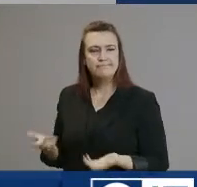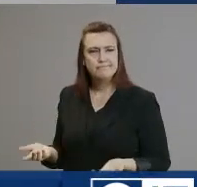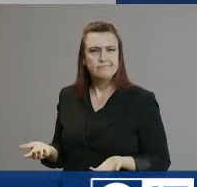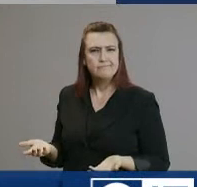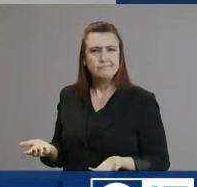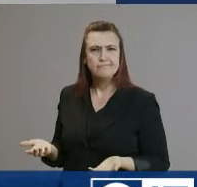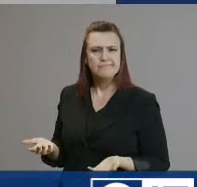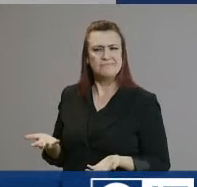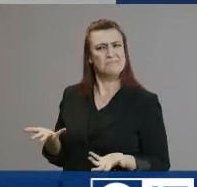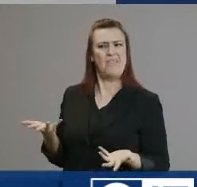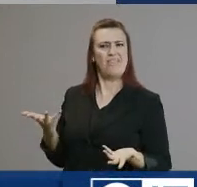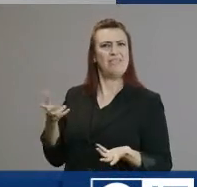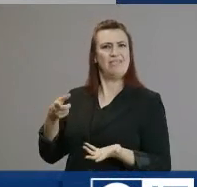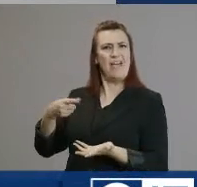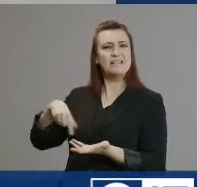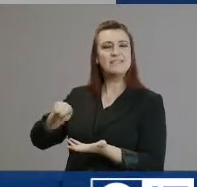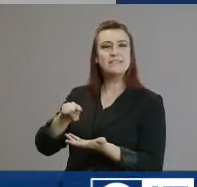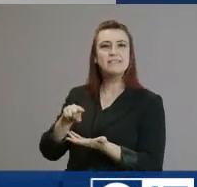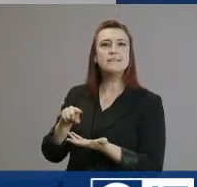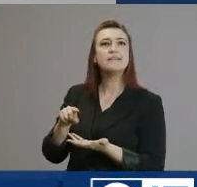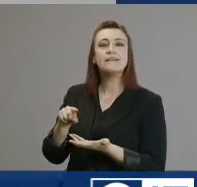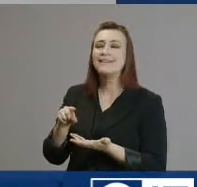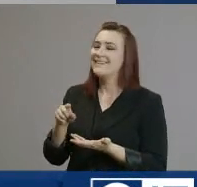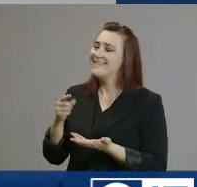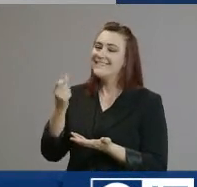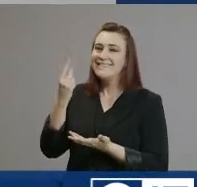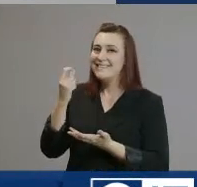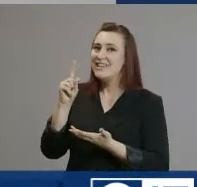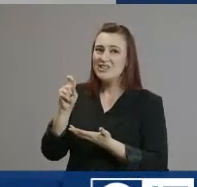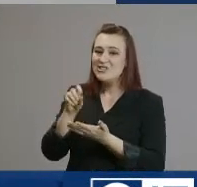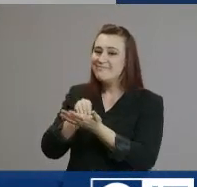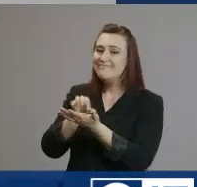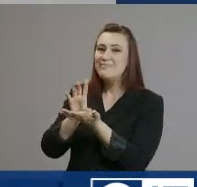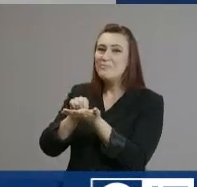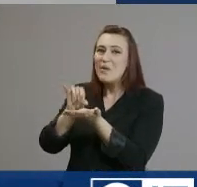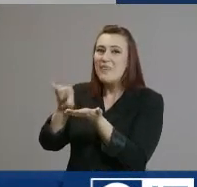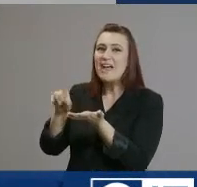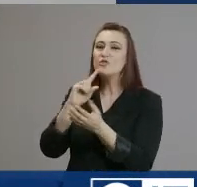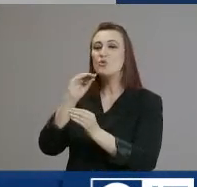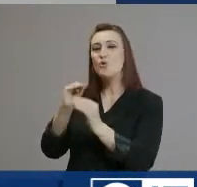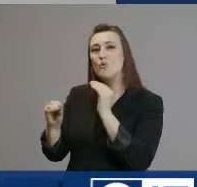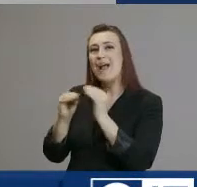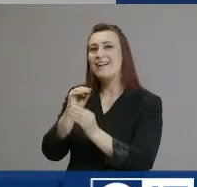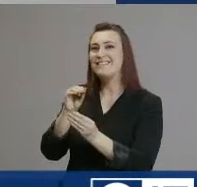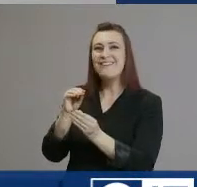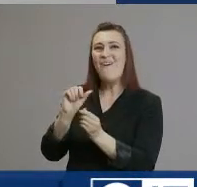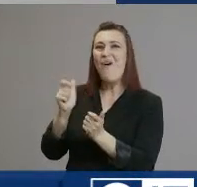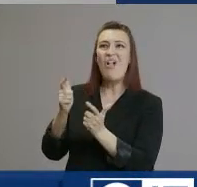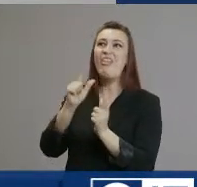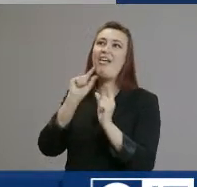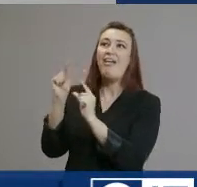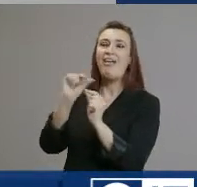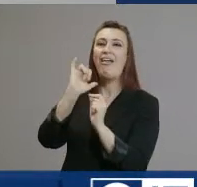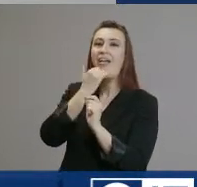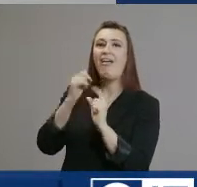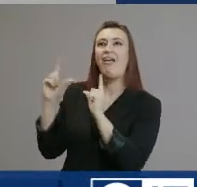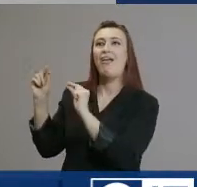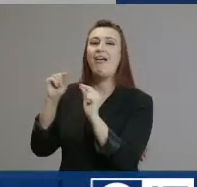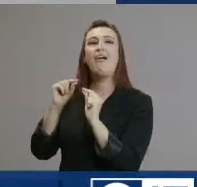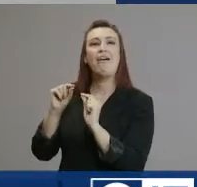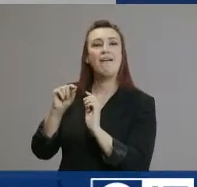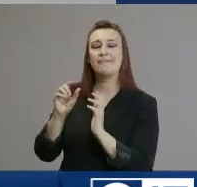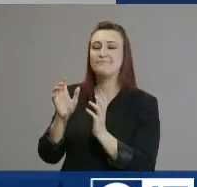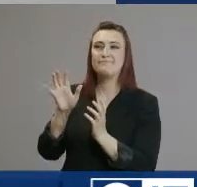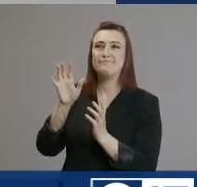the correcting the record for all the misinformation that's been put out there statewide and nationally regarding